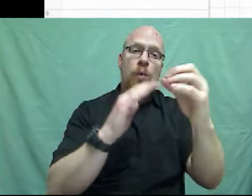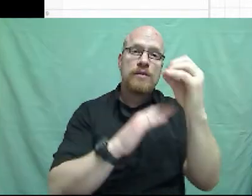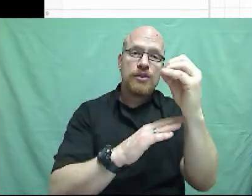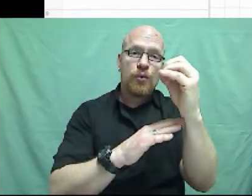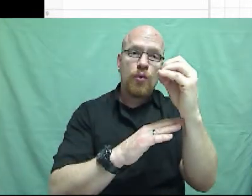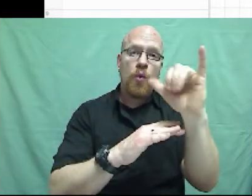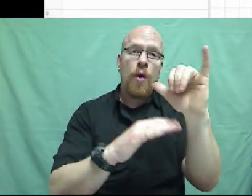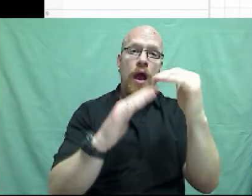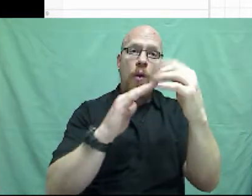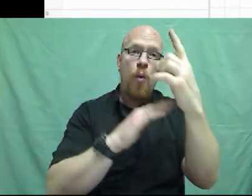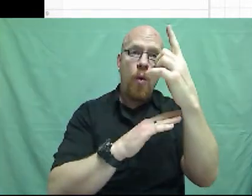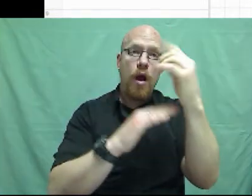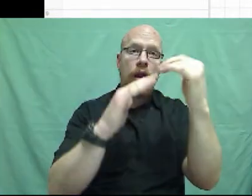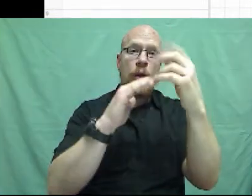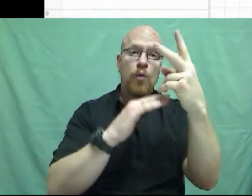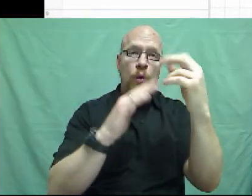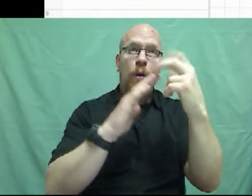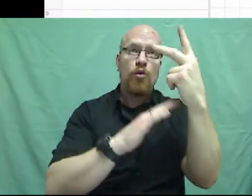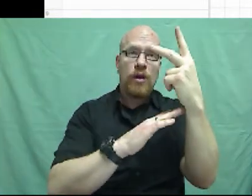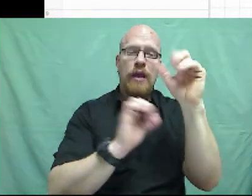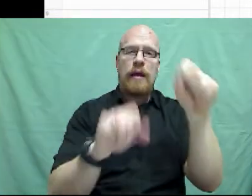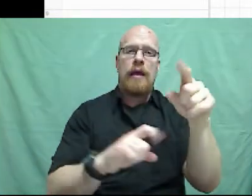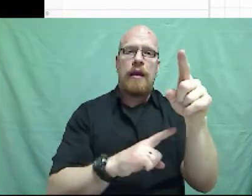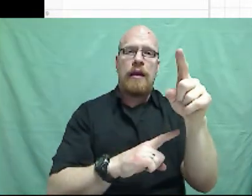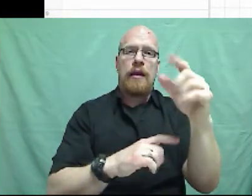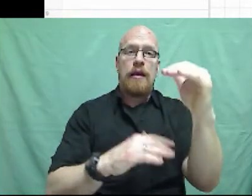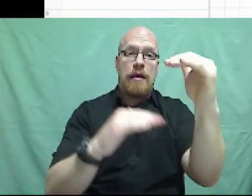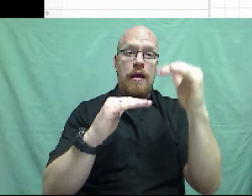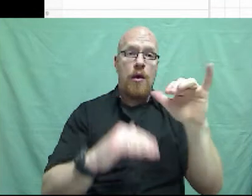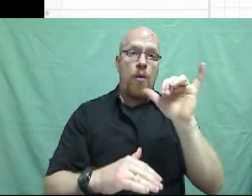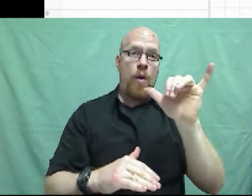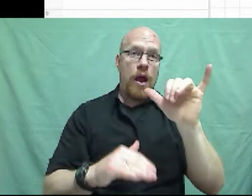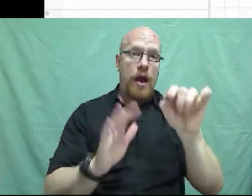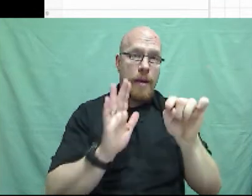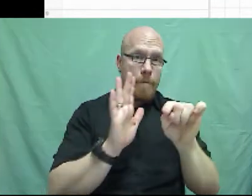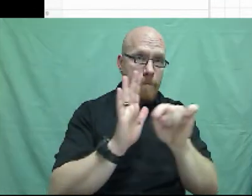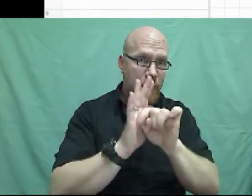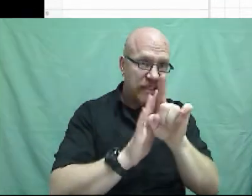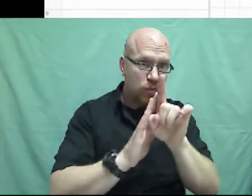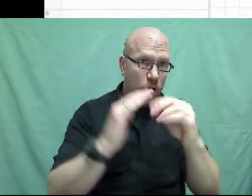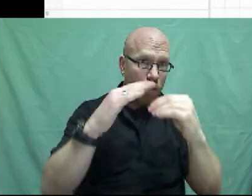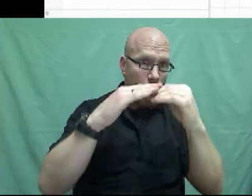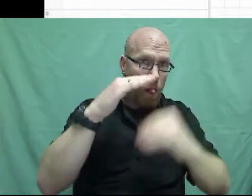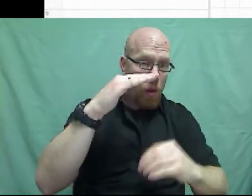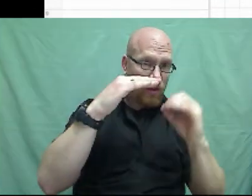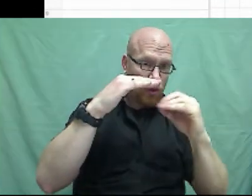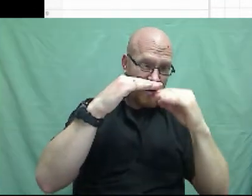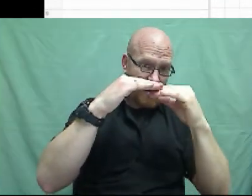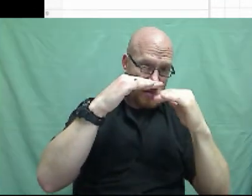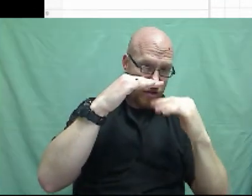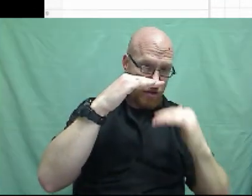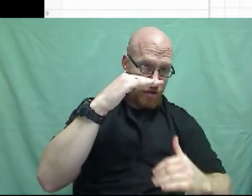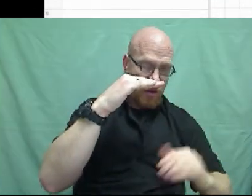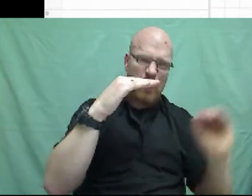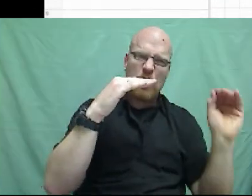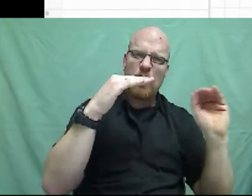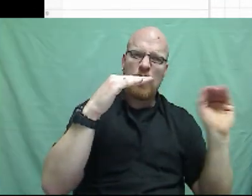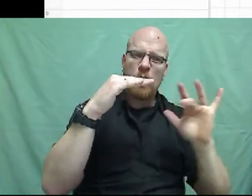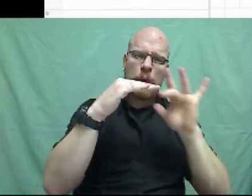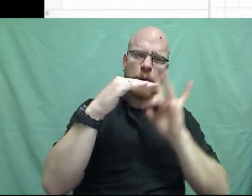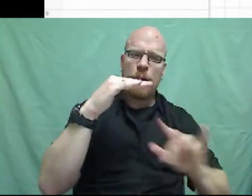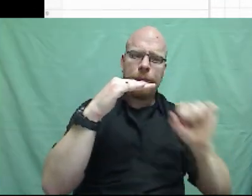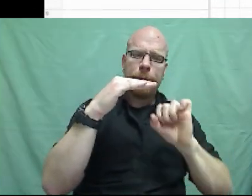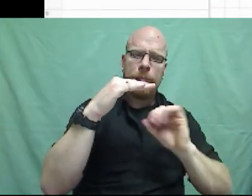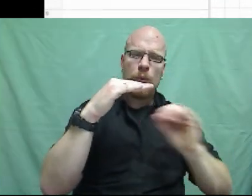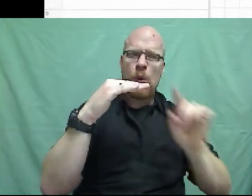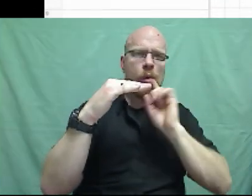the x-axis. So it's y equals 0. We can have 1, 2, 3, 4, but